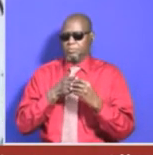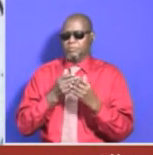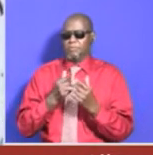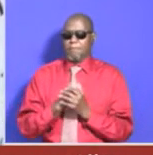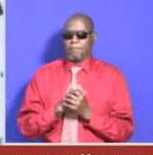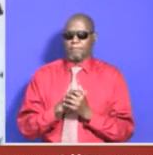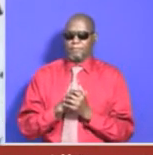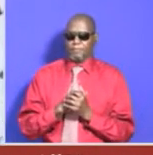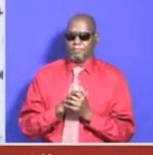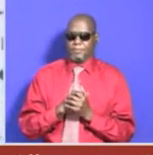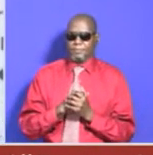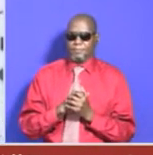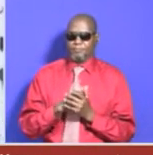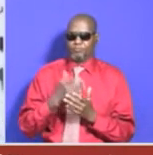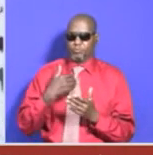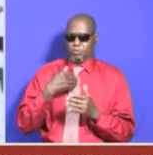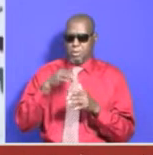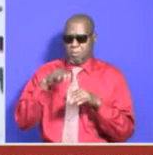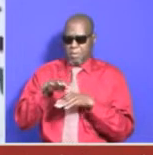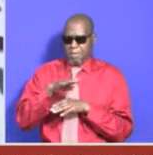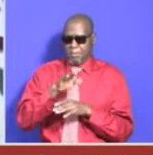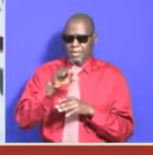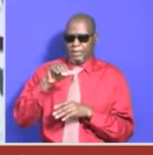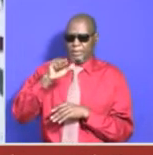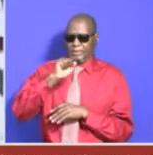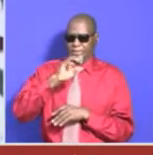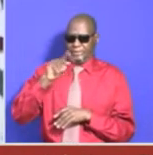more membership. I planted the seed.